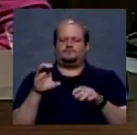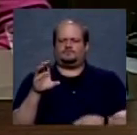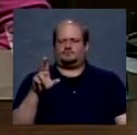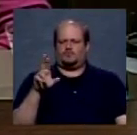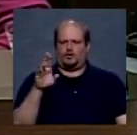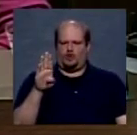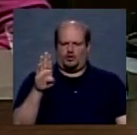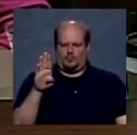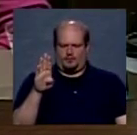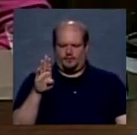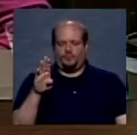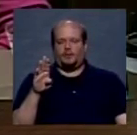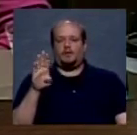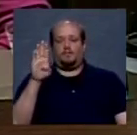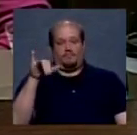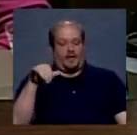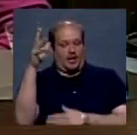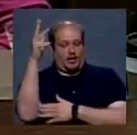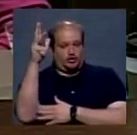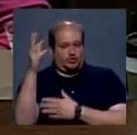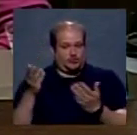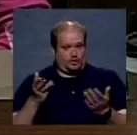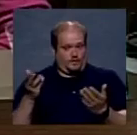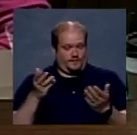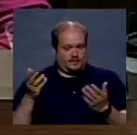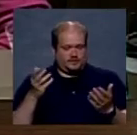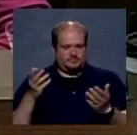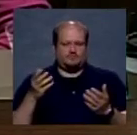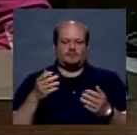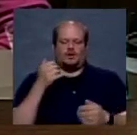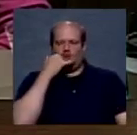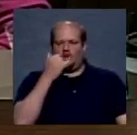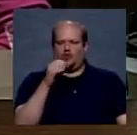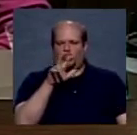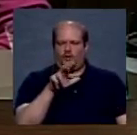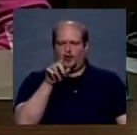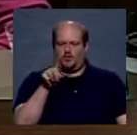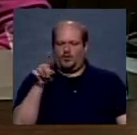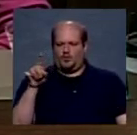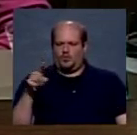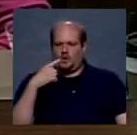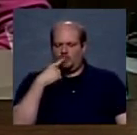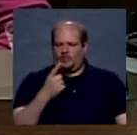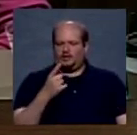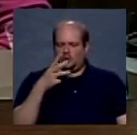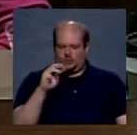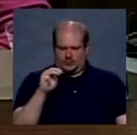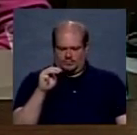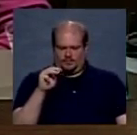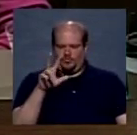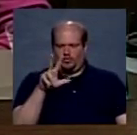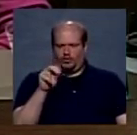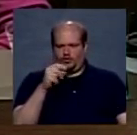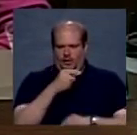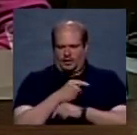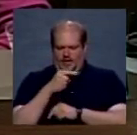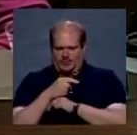curb by a tree service. And he called 311, and they told him 30